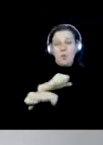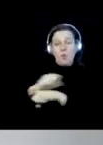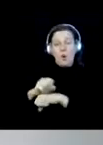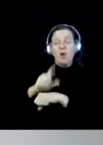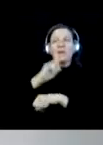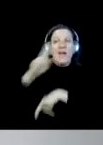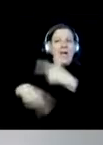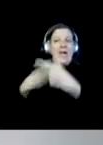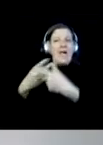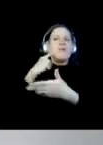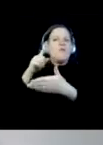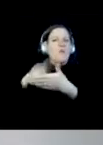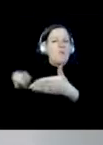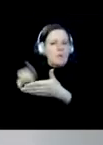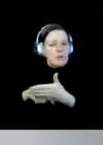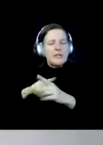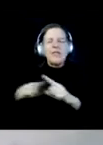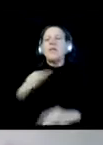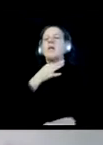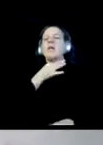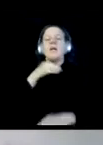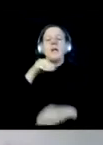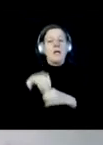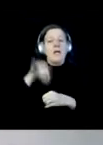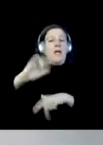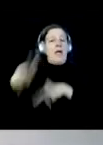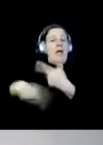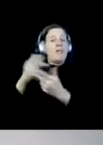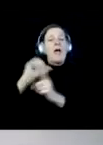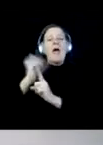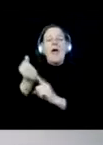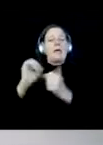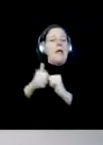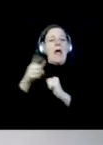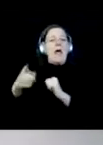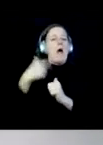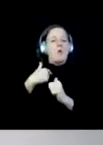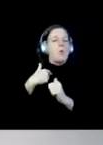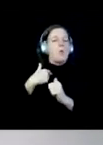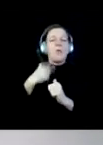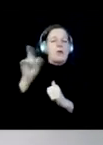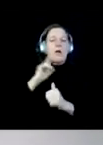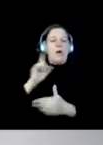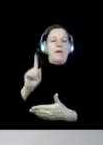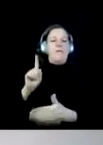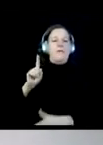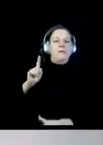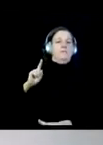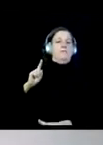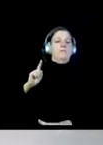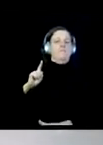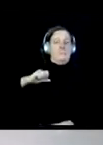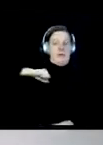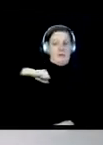I'm curious about how, in an instance like that, you would maintain some distance and push against, the